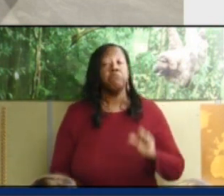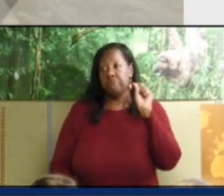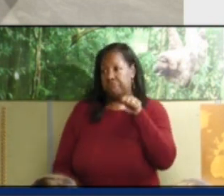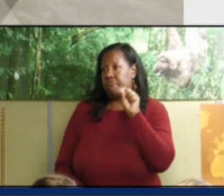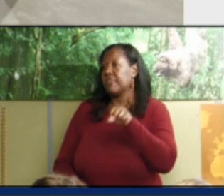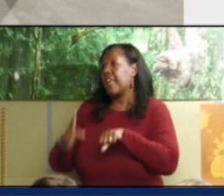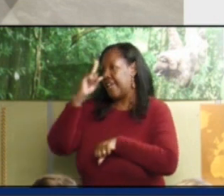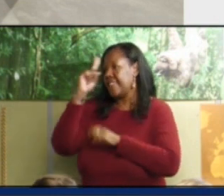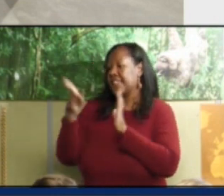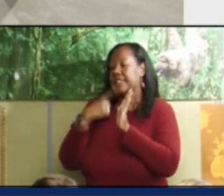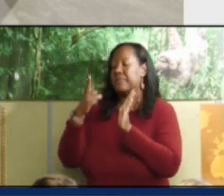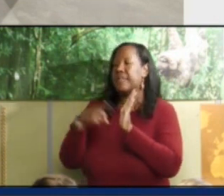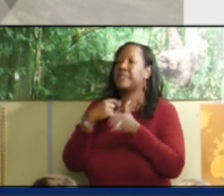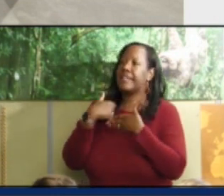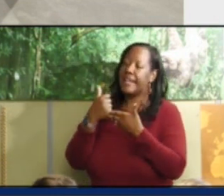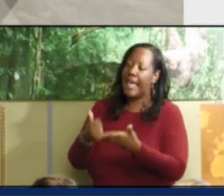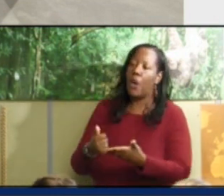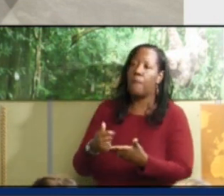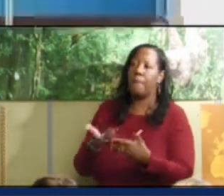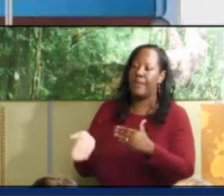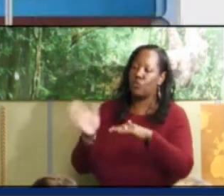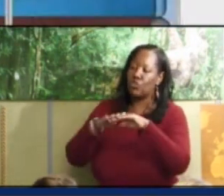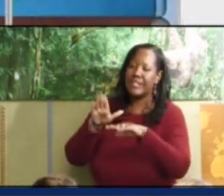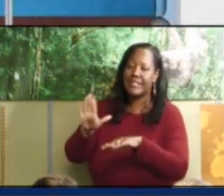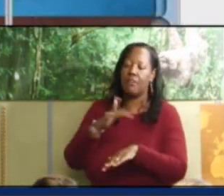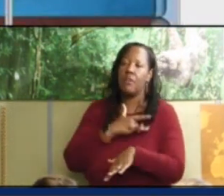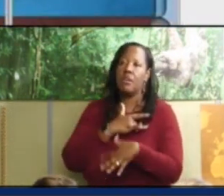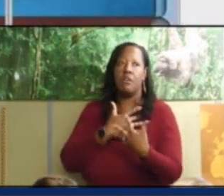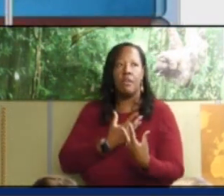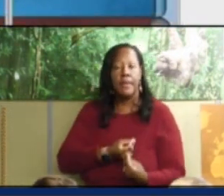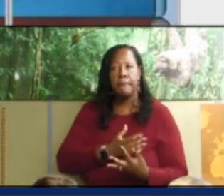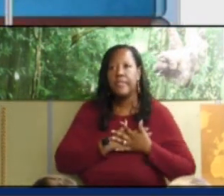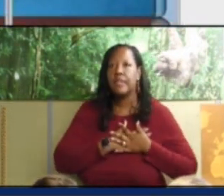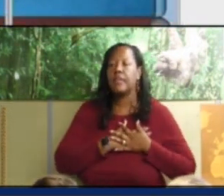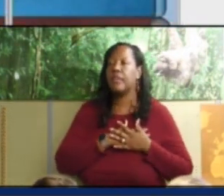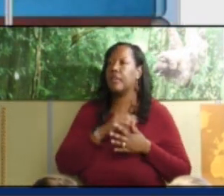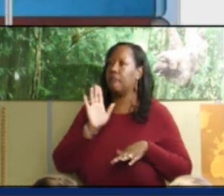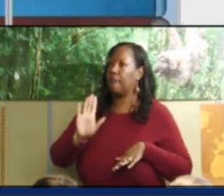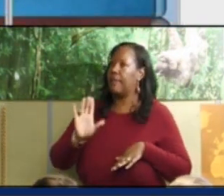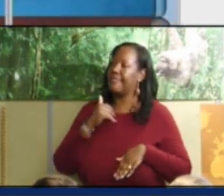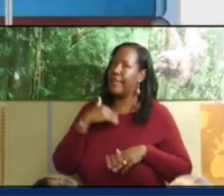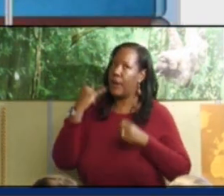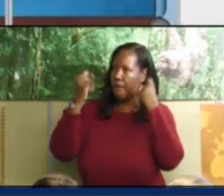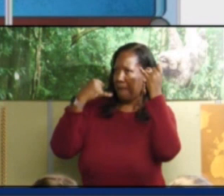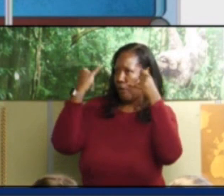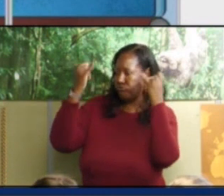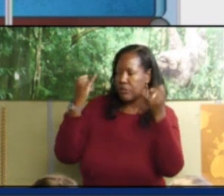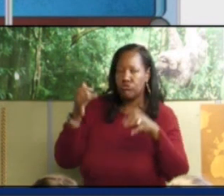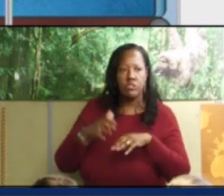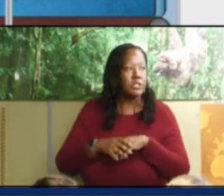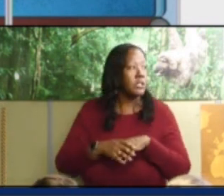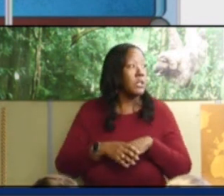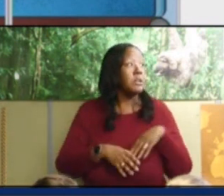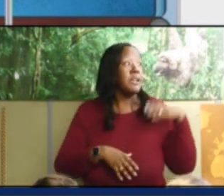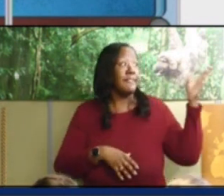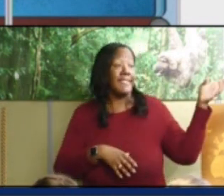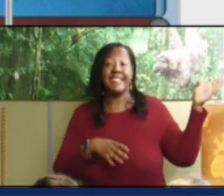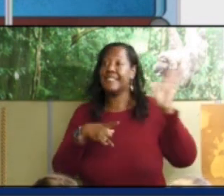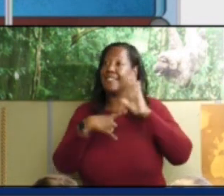help build empathy and get your imagination kind of working. This is an example we worked